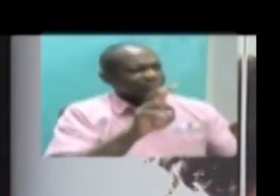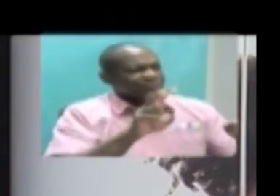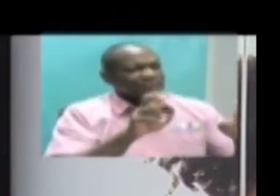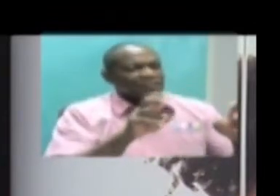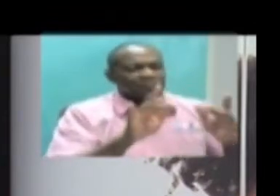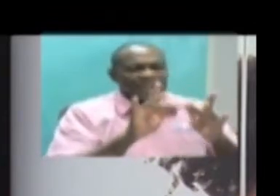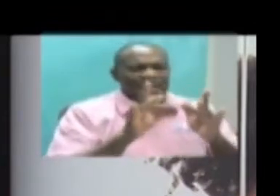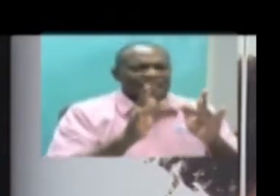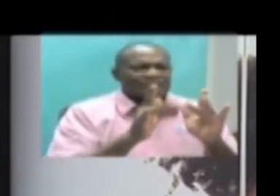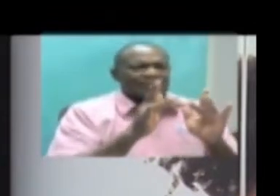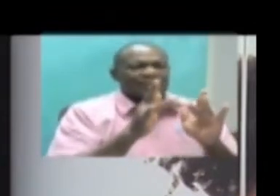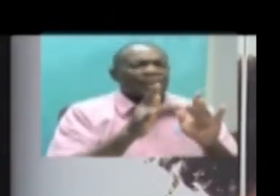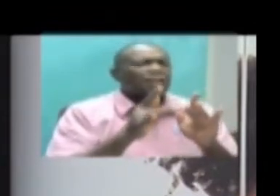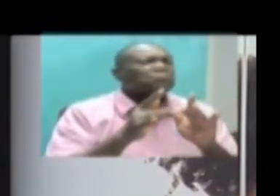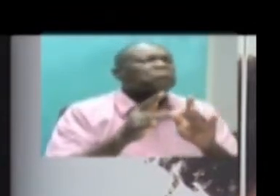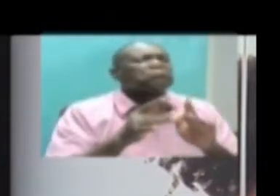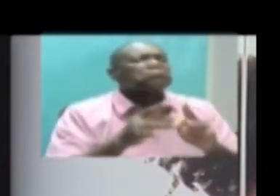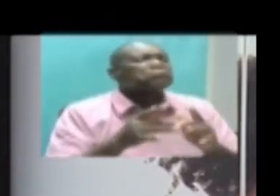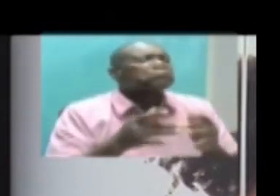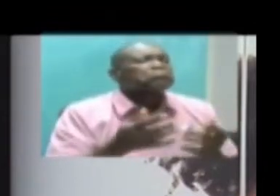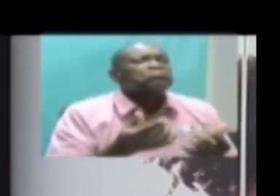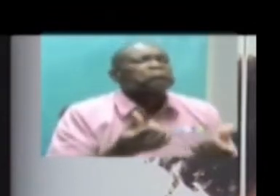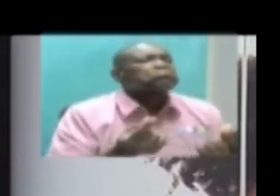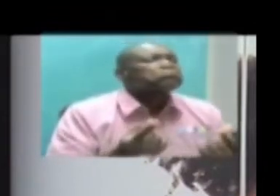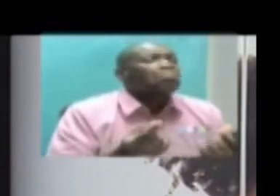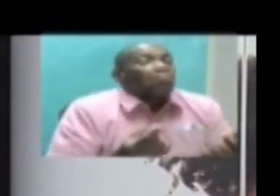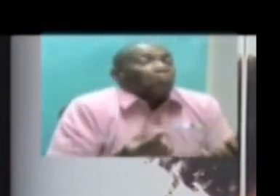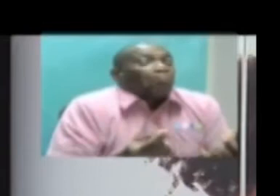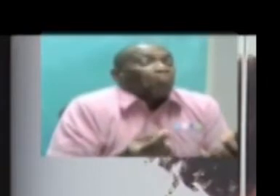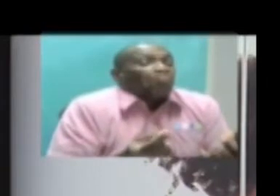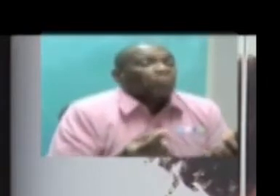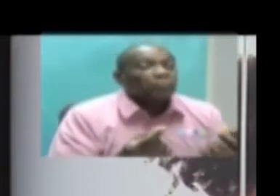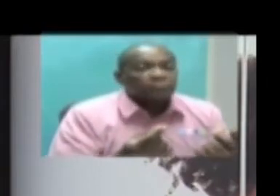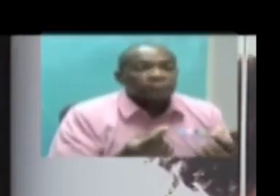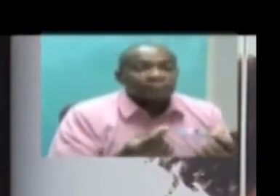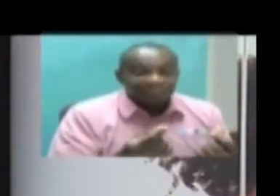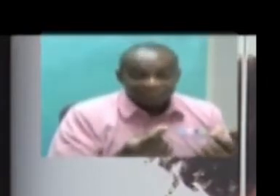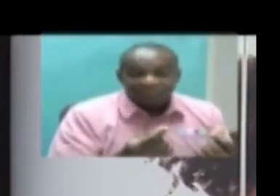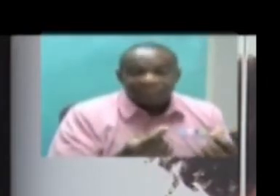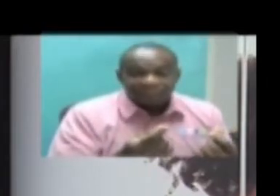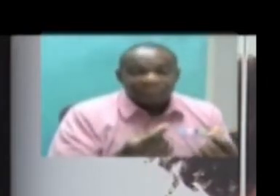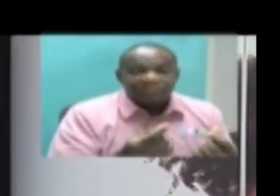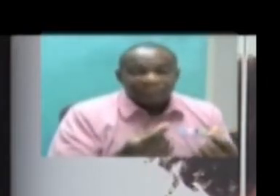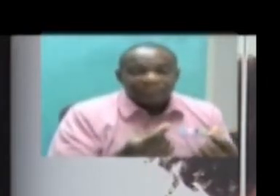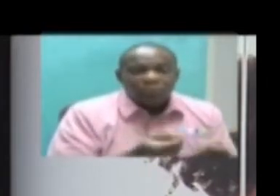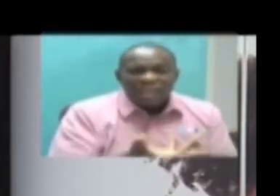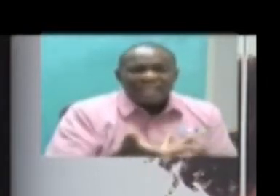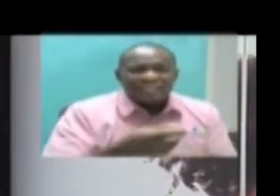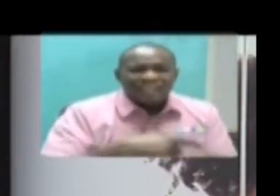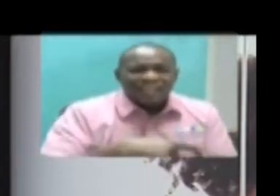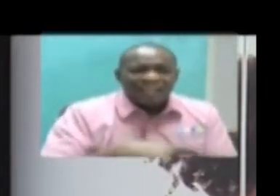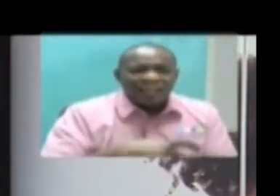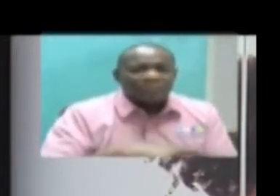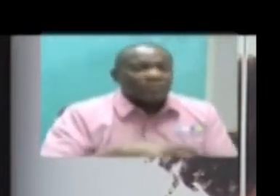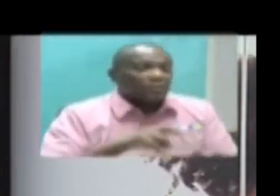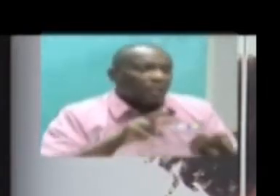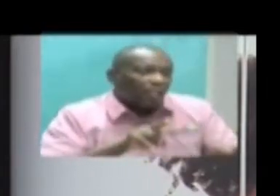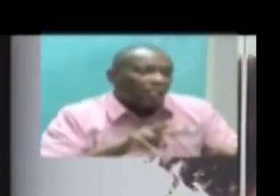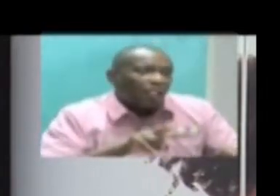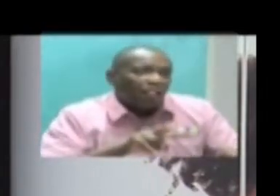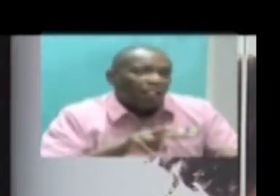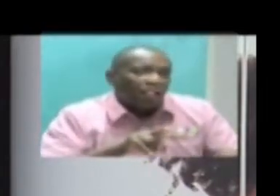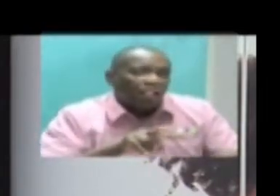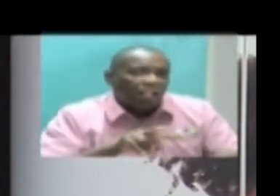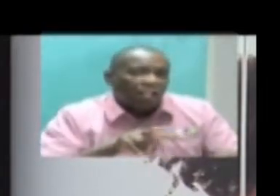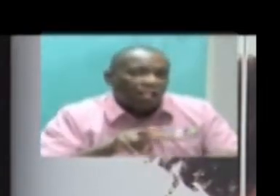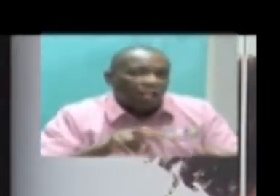more at risk of forming addictions. We have to not simply hide our children away, we have to strengthen them. How can we inoculate